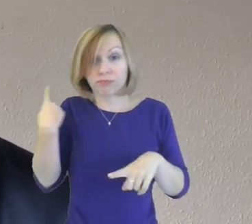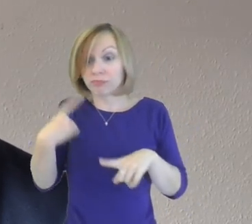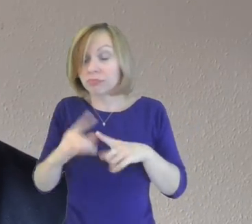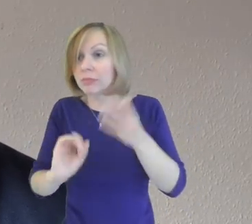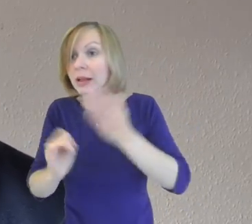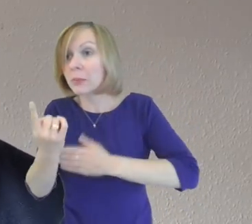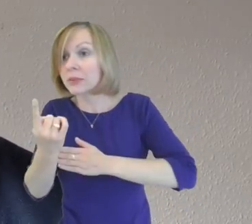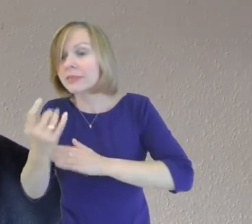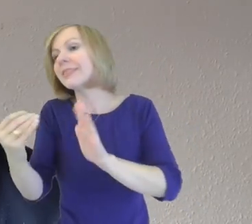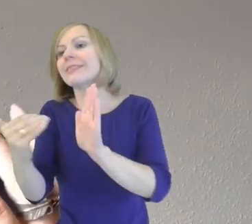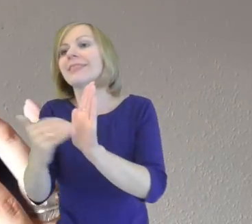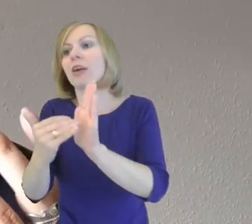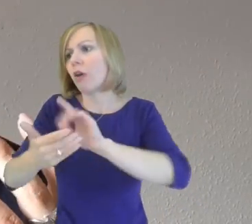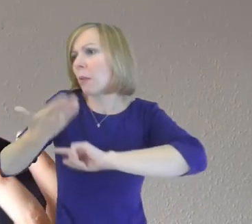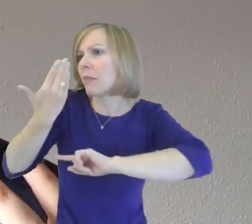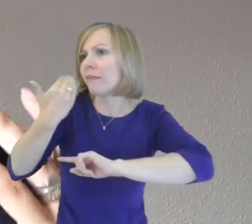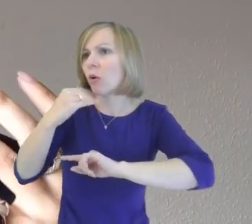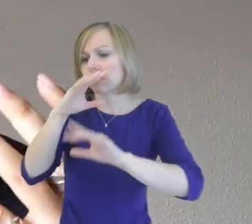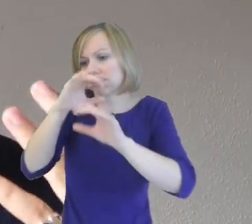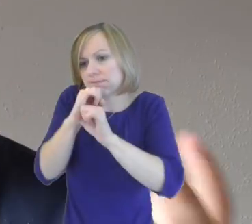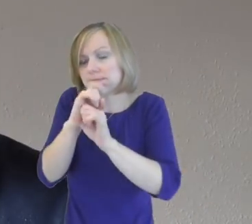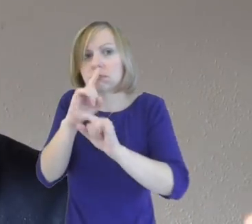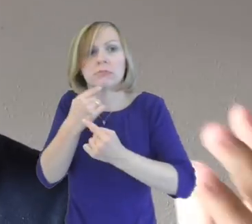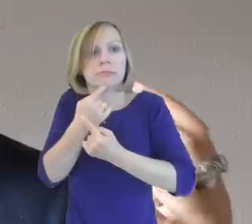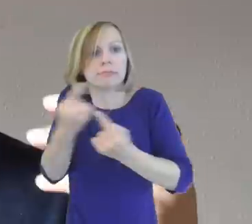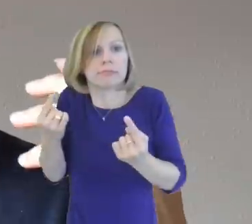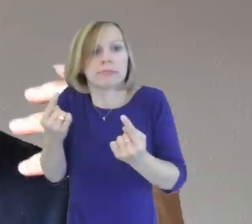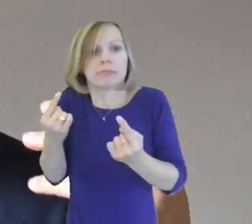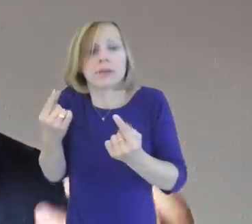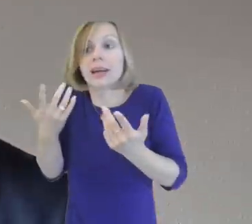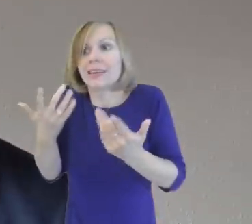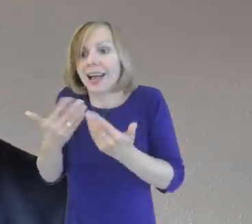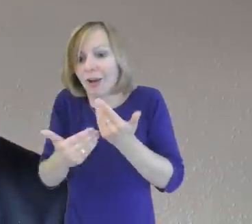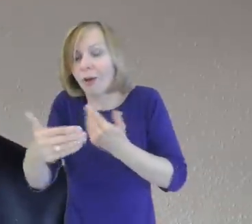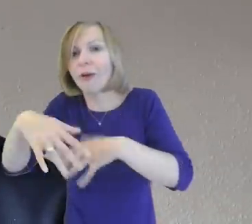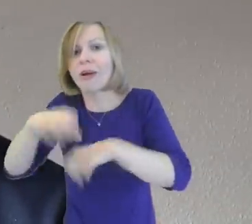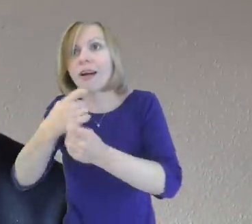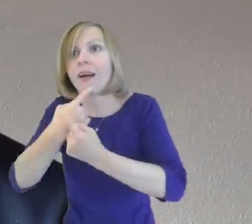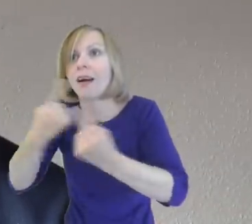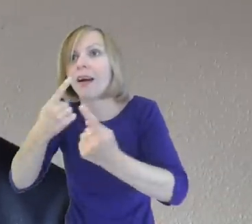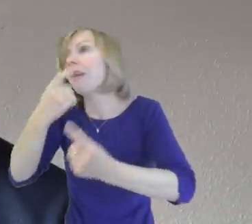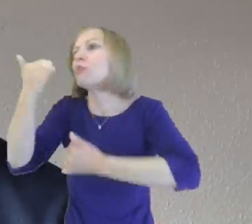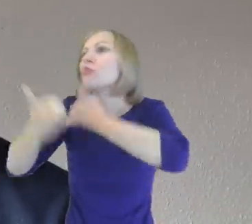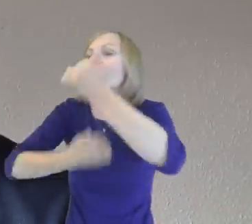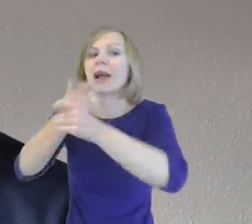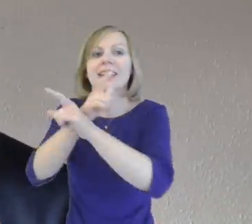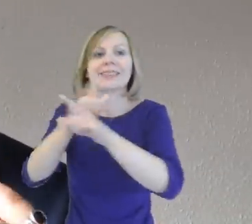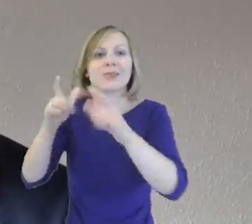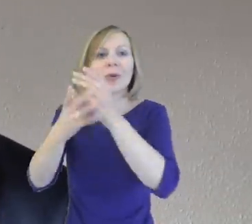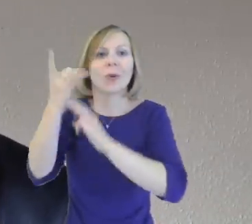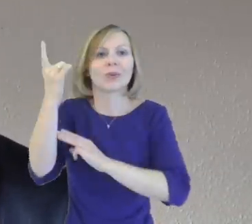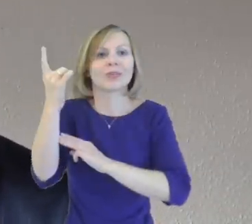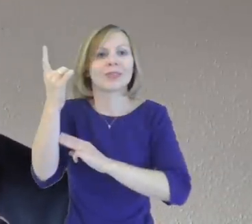opened immediately, and his tongue loosed, and he spake and praised God.